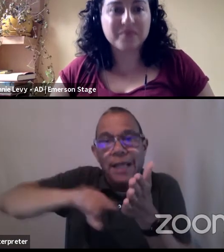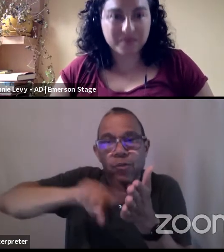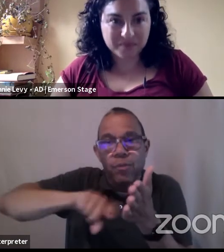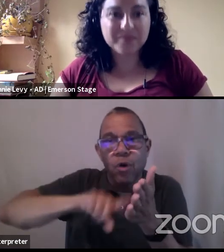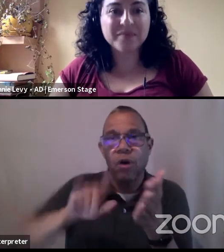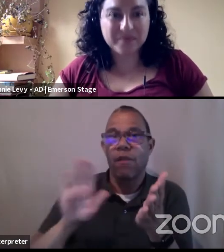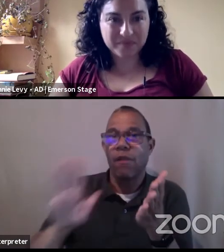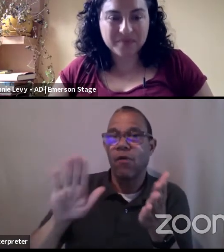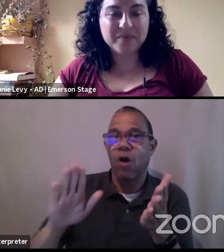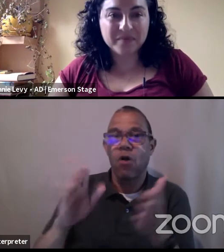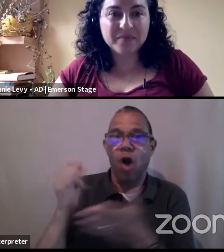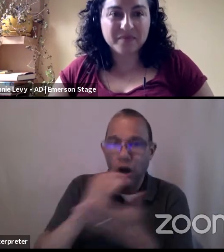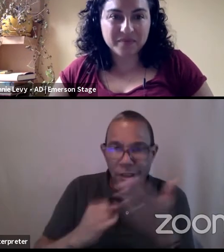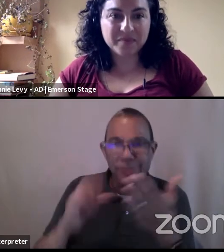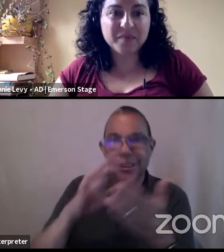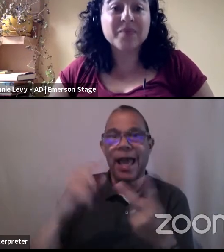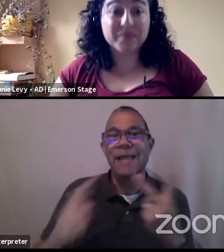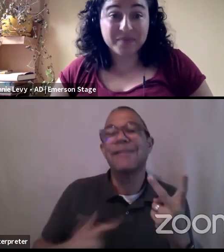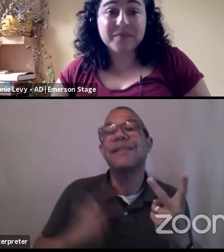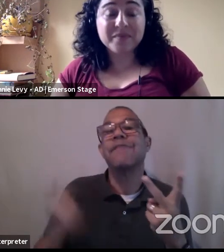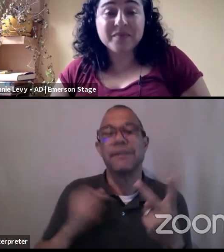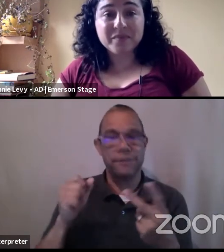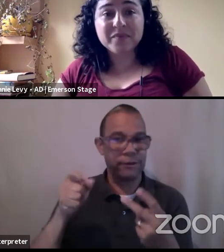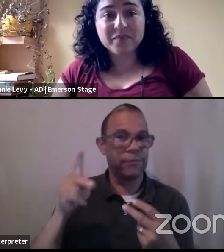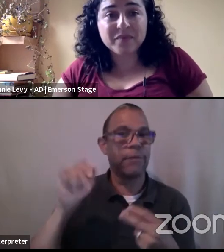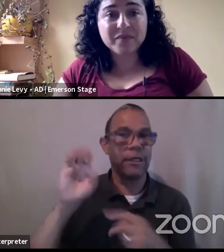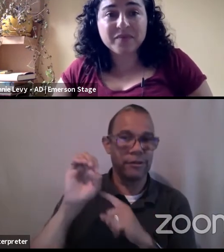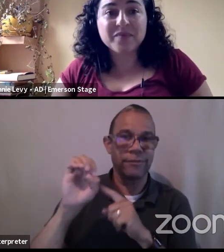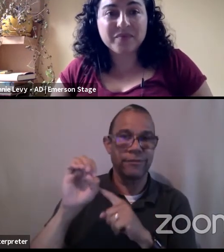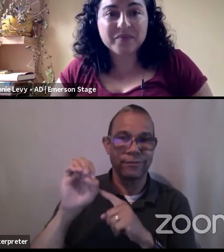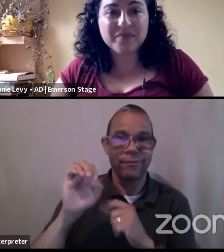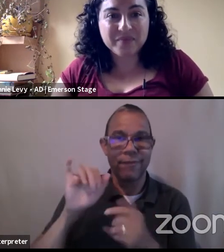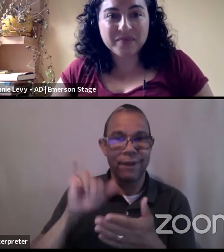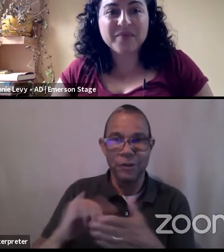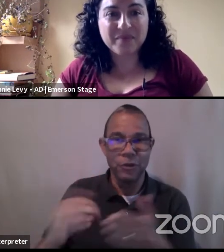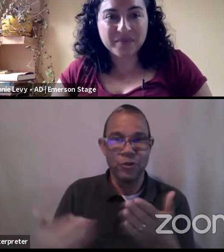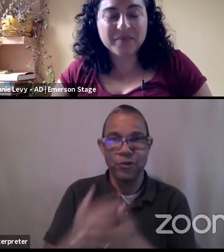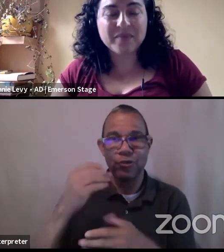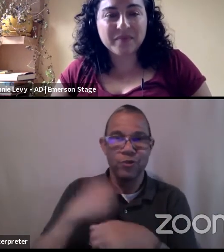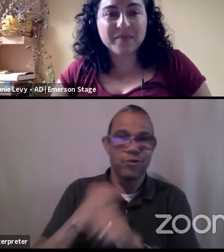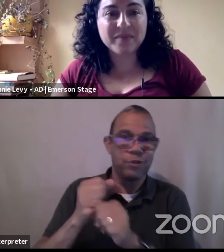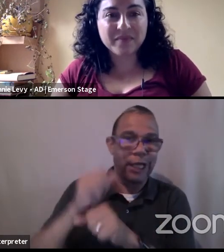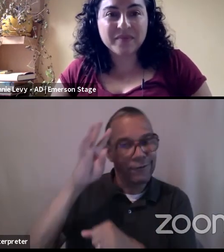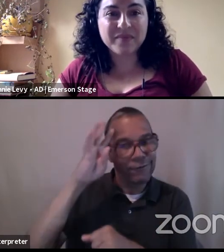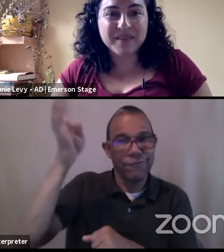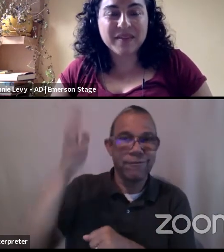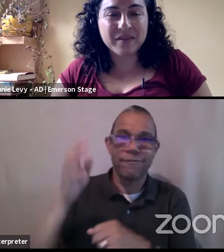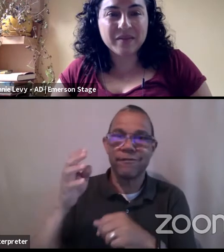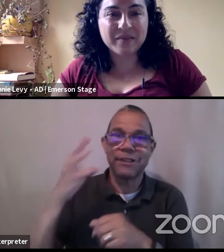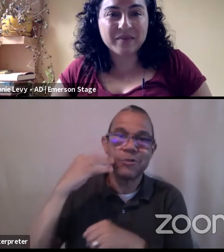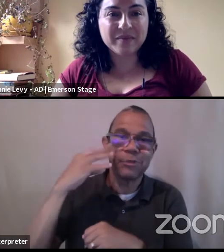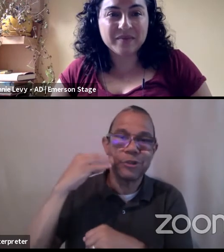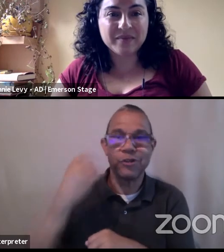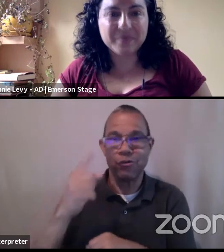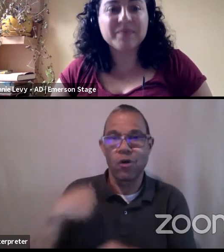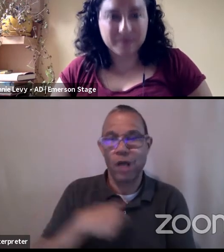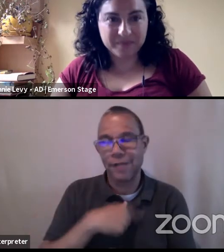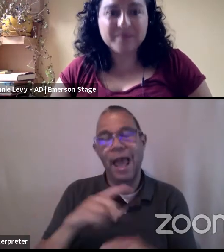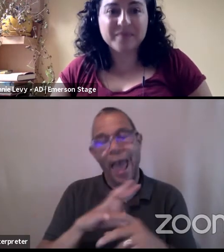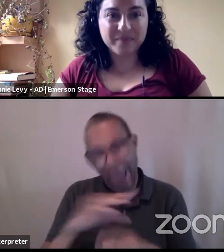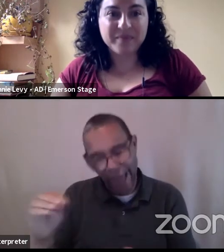spaces. These are very new, um, creative experiences, uh, for us. And it's also very new